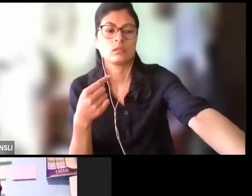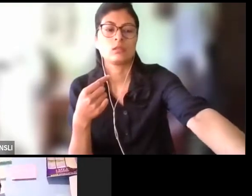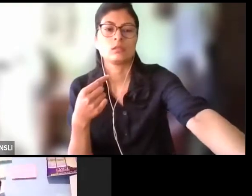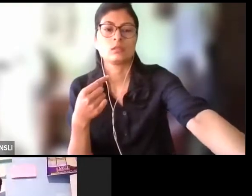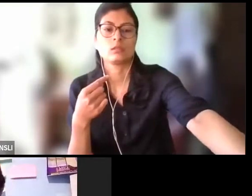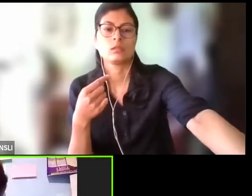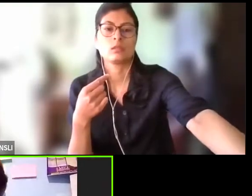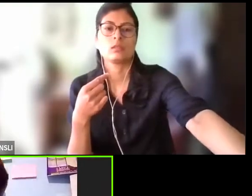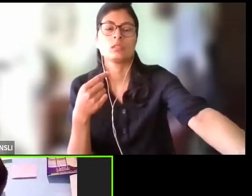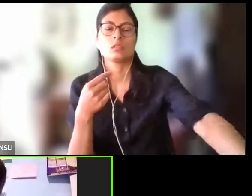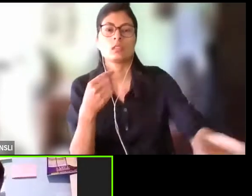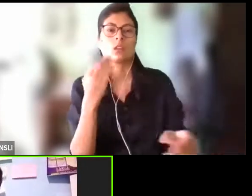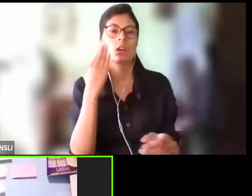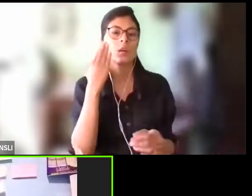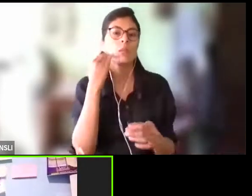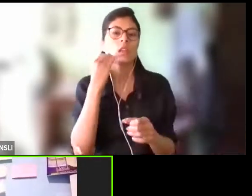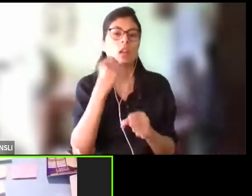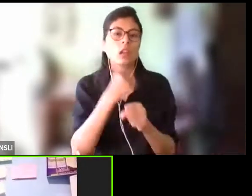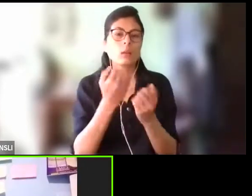Thank you, Jhannel.